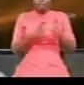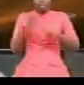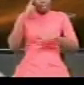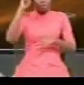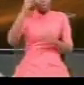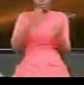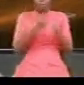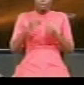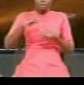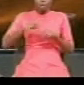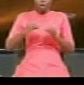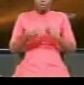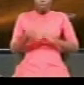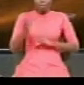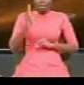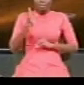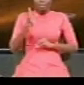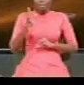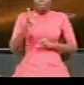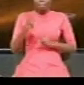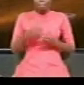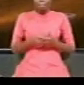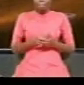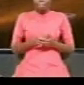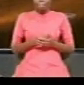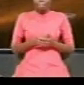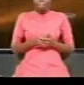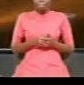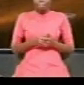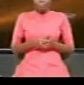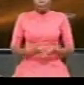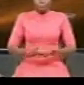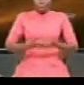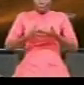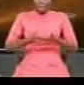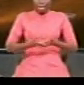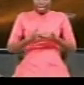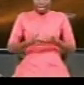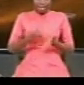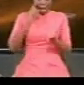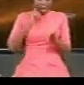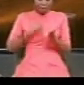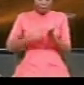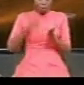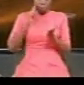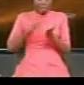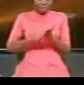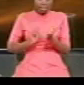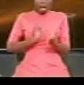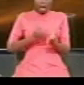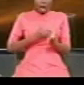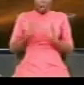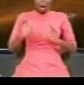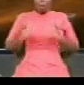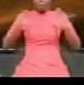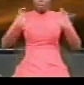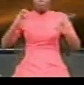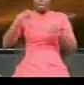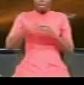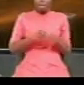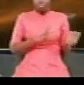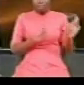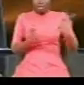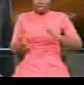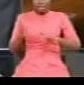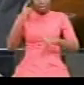Number three, weighing, evaluating our commitment in readiness